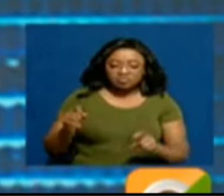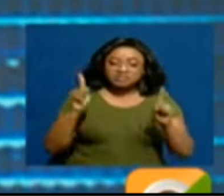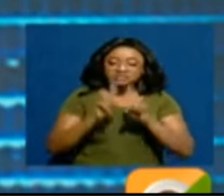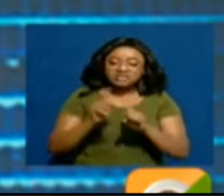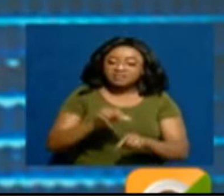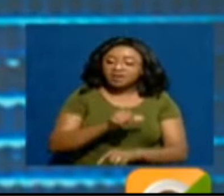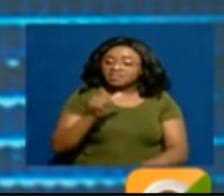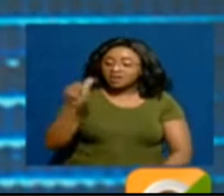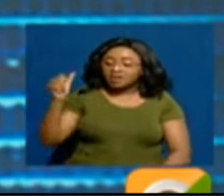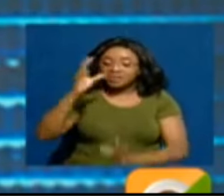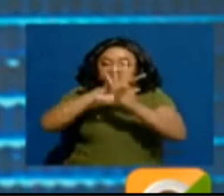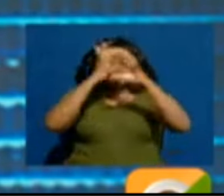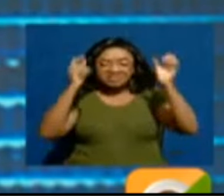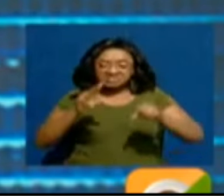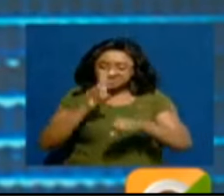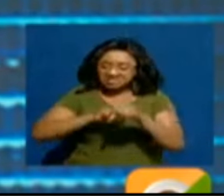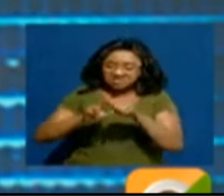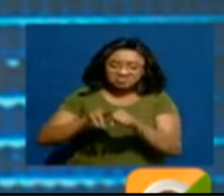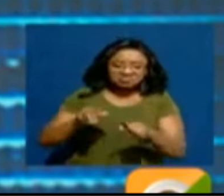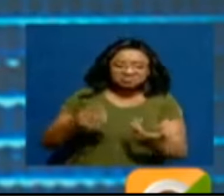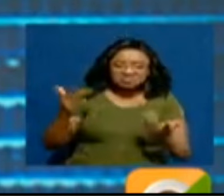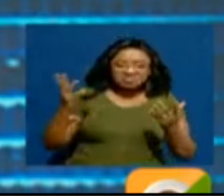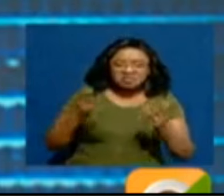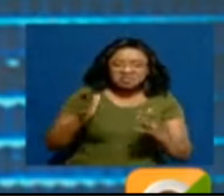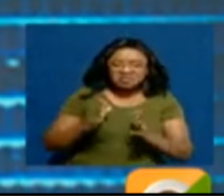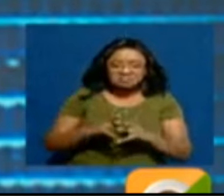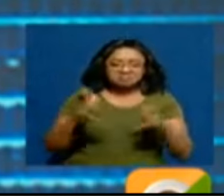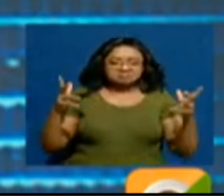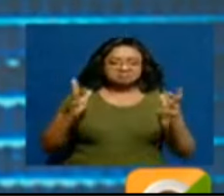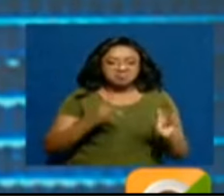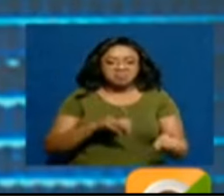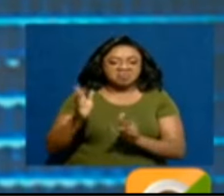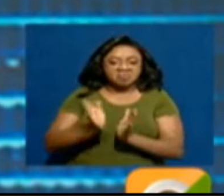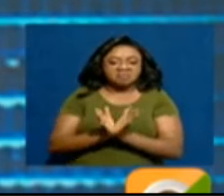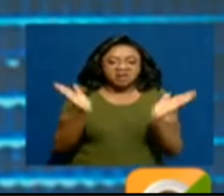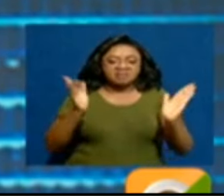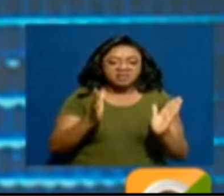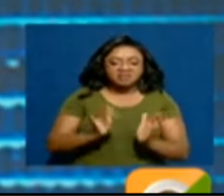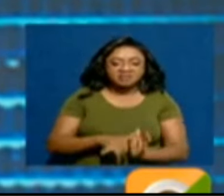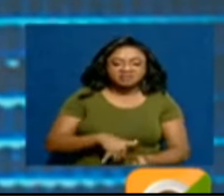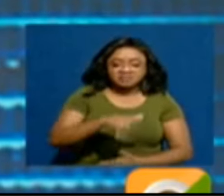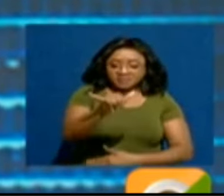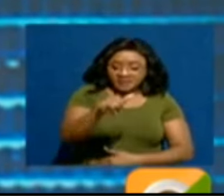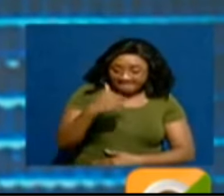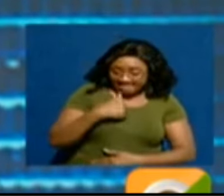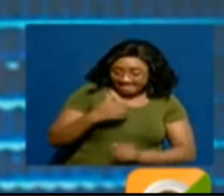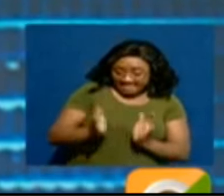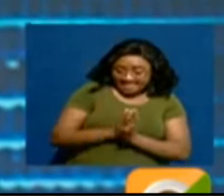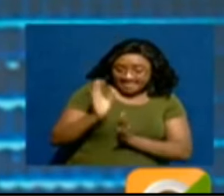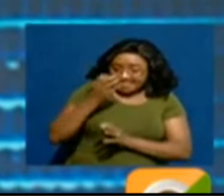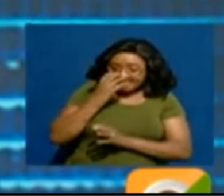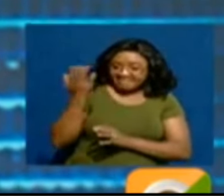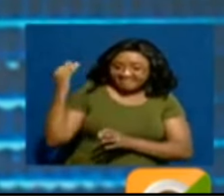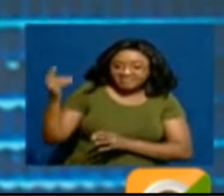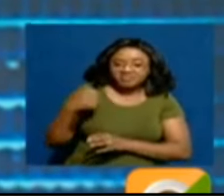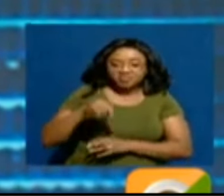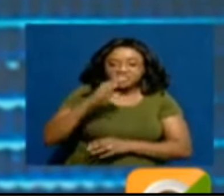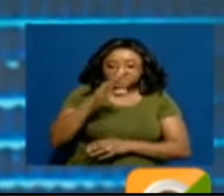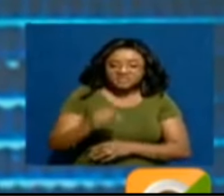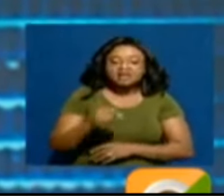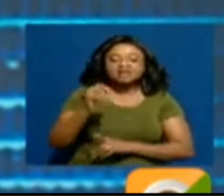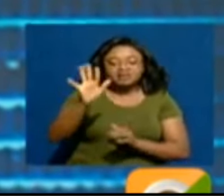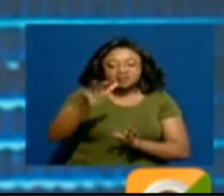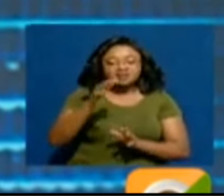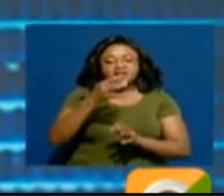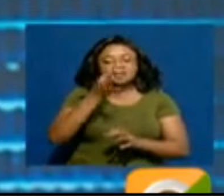him have taken commercial flights. I was a minister with Dr. William Ruto in Kibaki's government. Mm. Kibaki used to